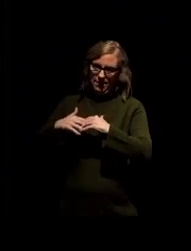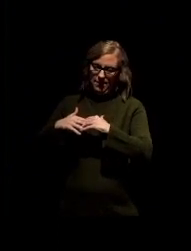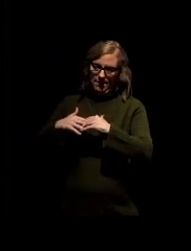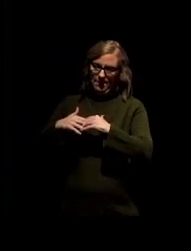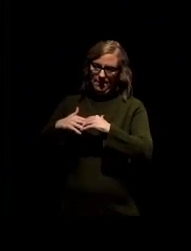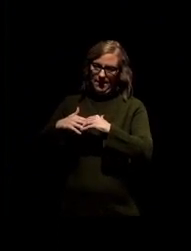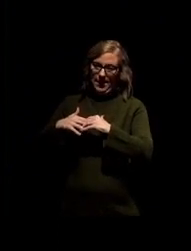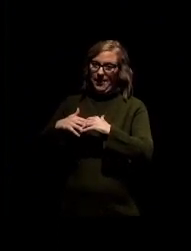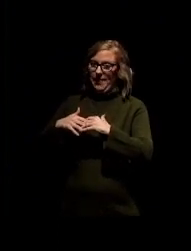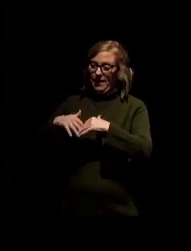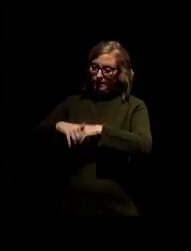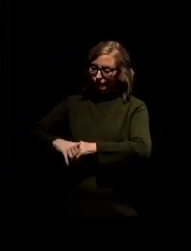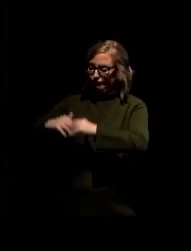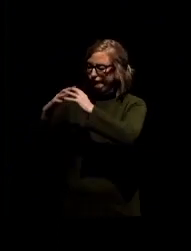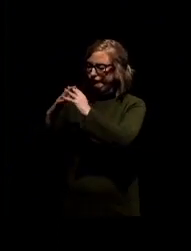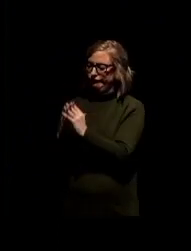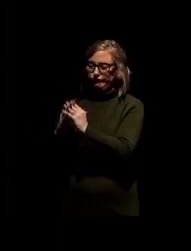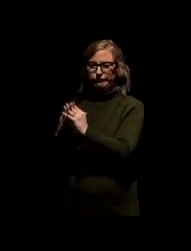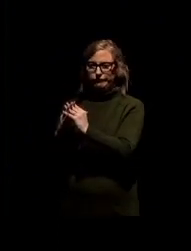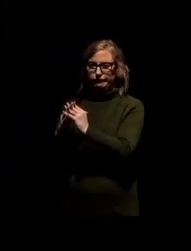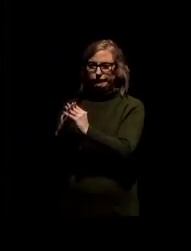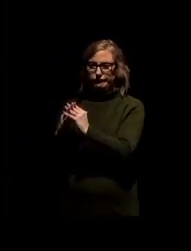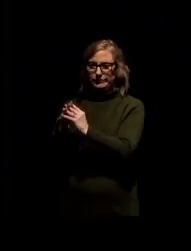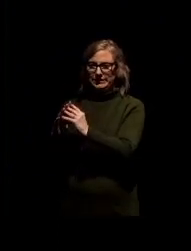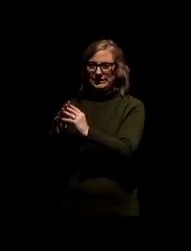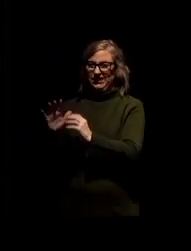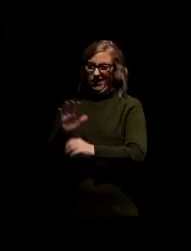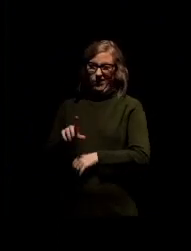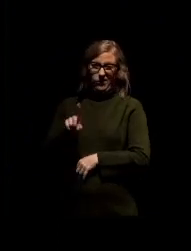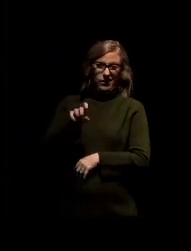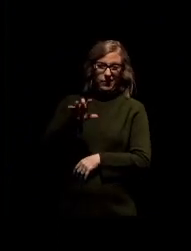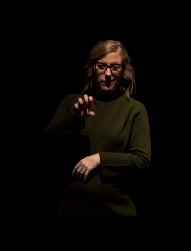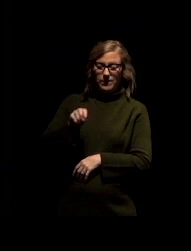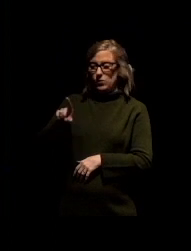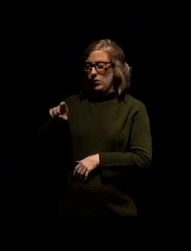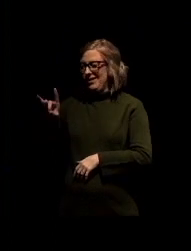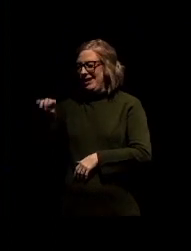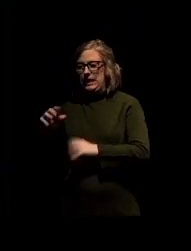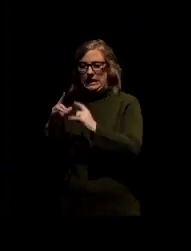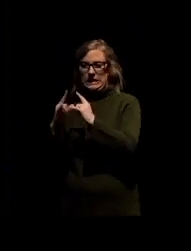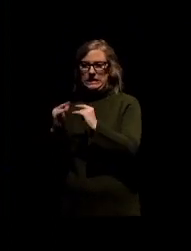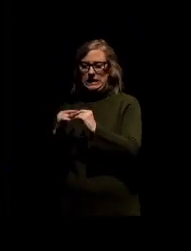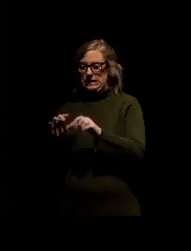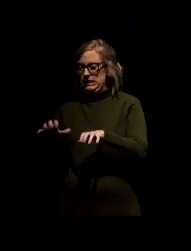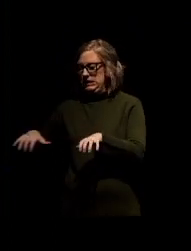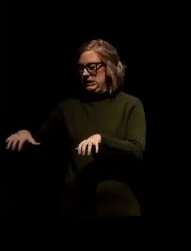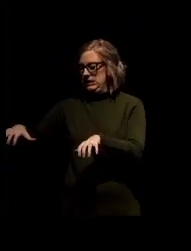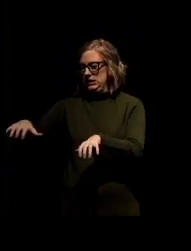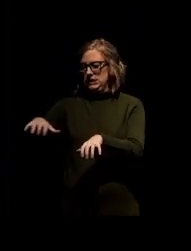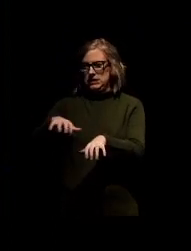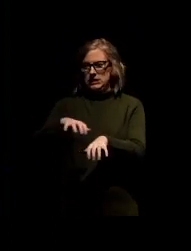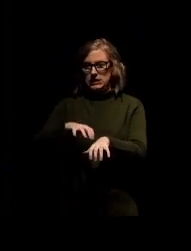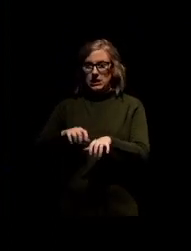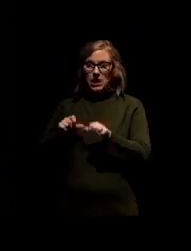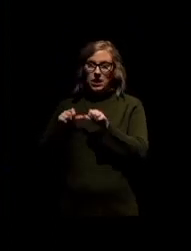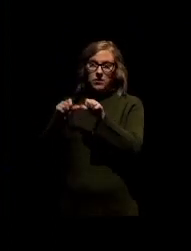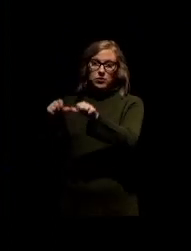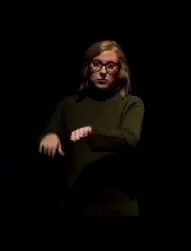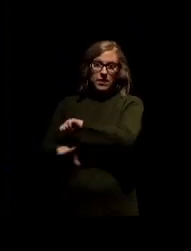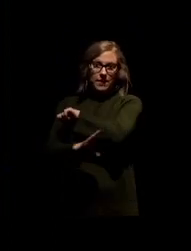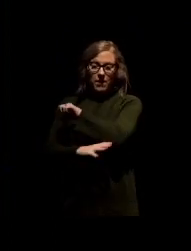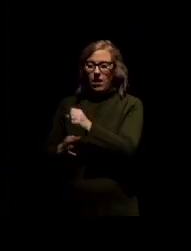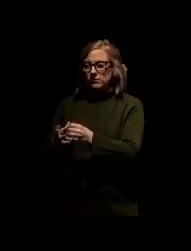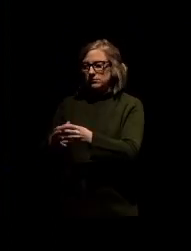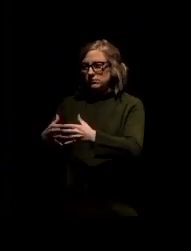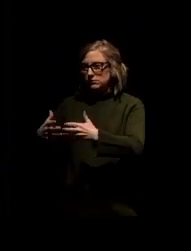up residence, living in about maybe 150 to 180 tents. Through the fall, the number of tents continued to grow to over